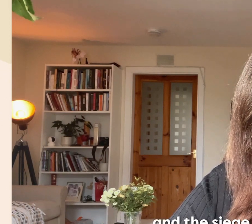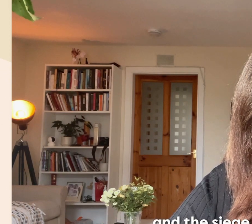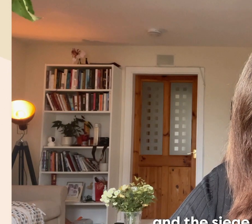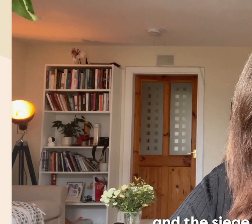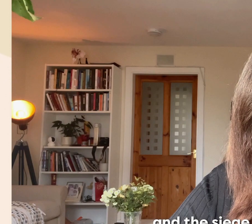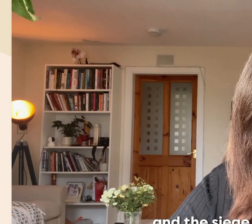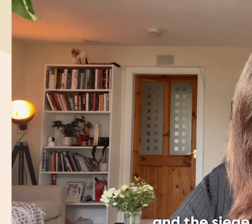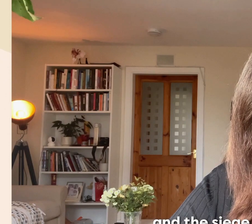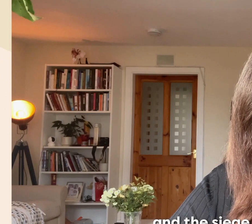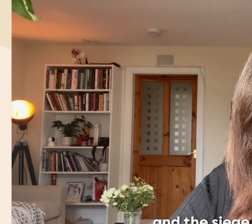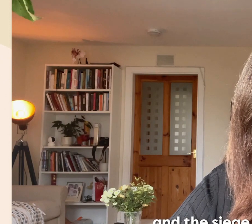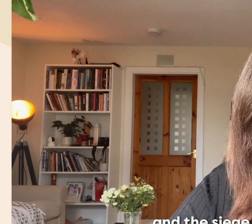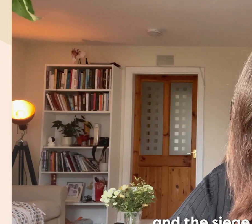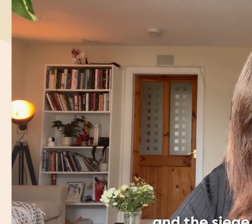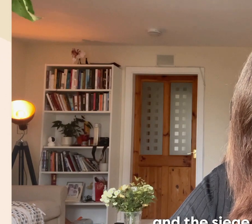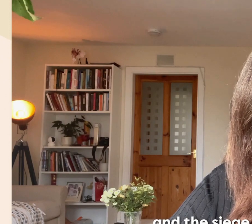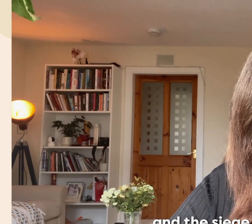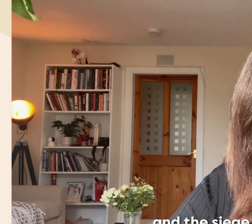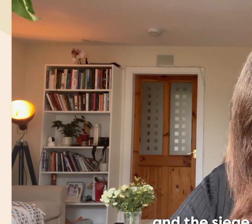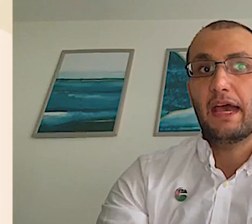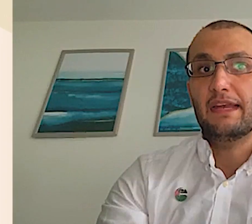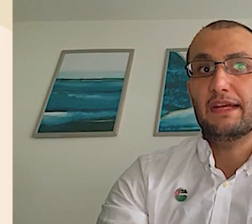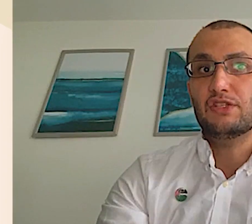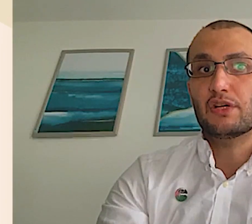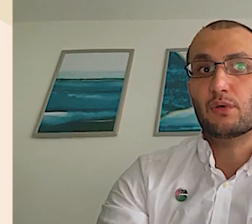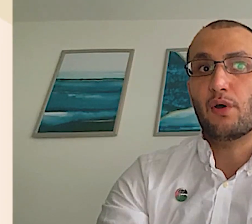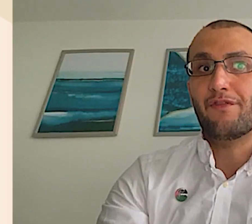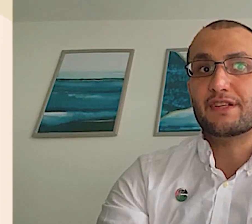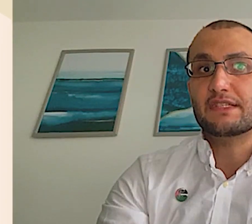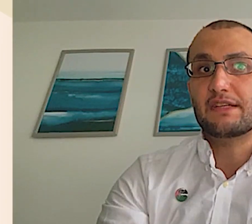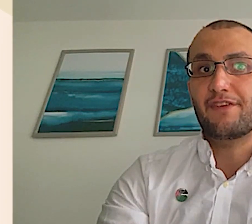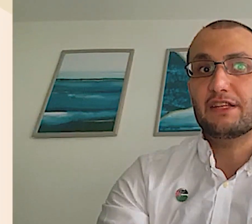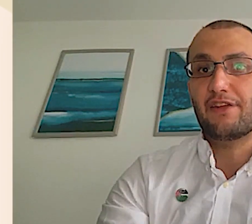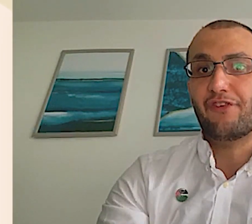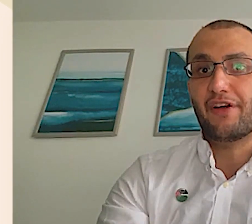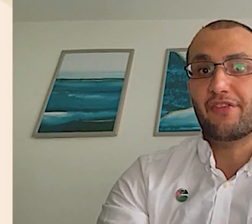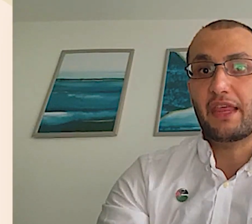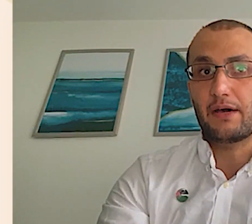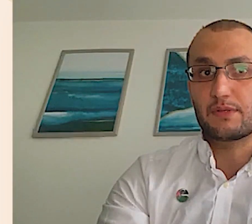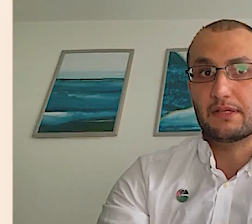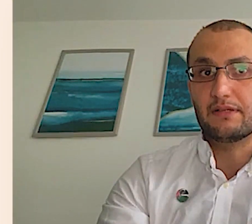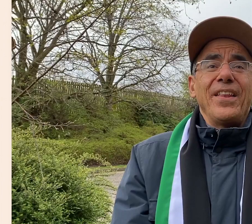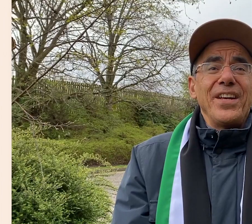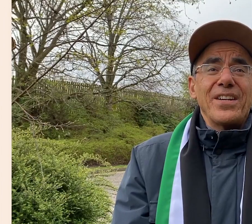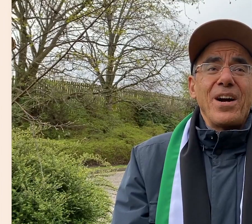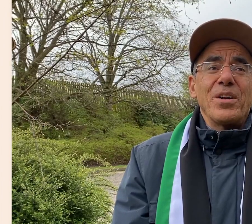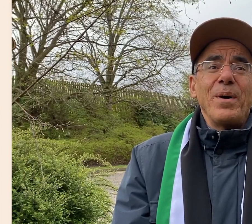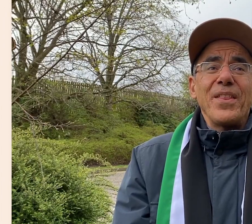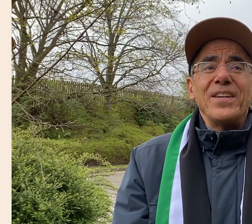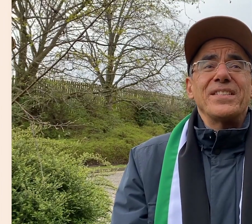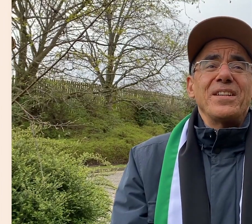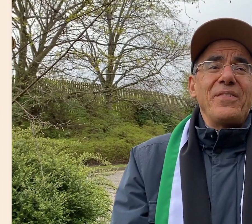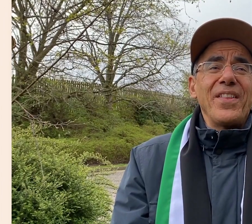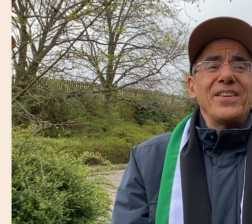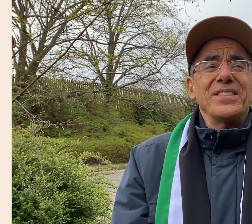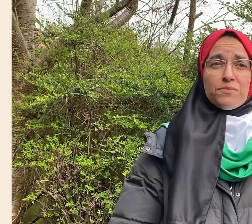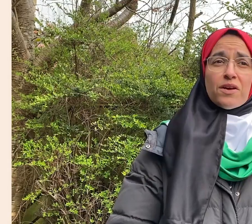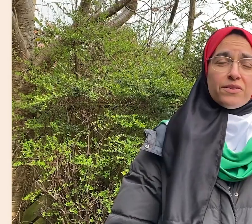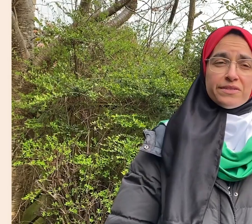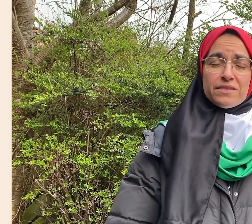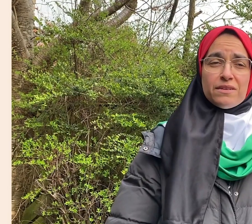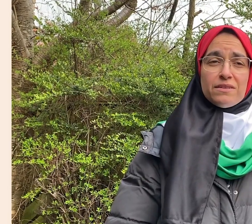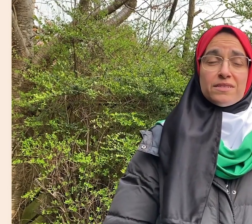killed over 33,000 Palestinians and injured over 75,000. They are our mothers,